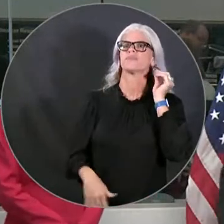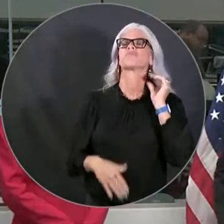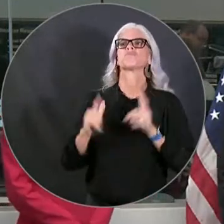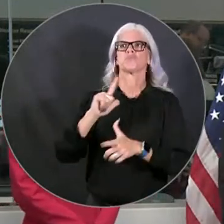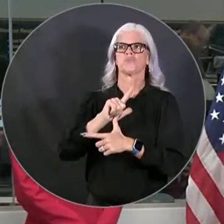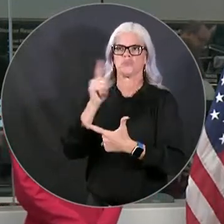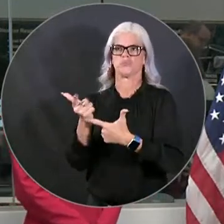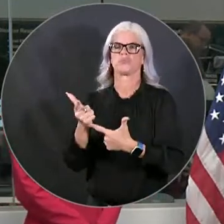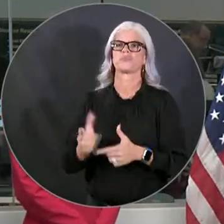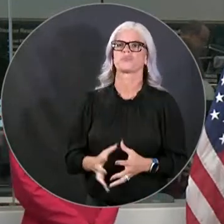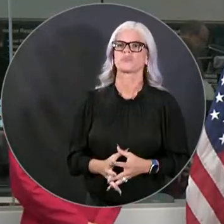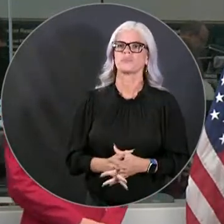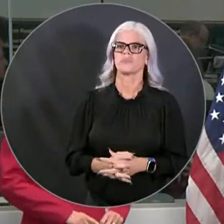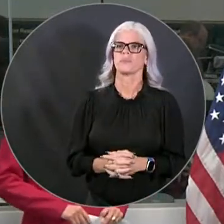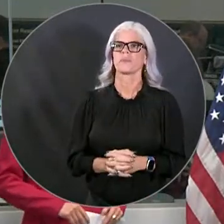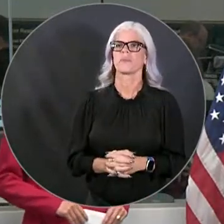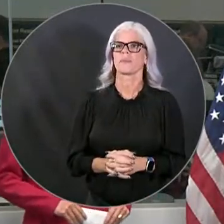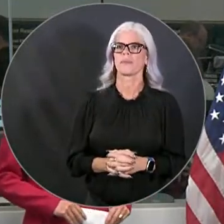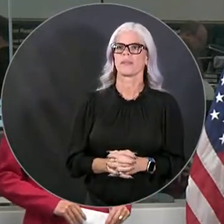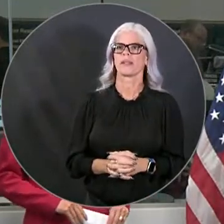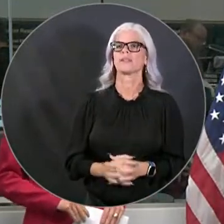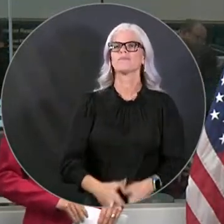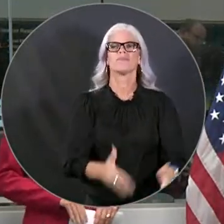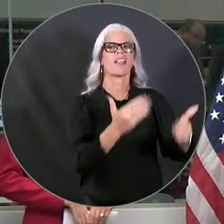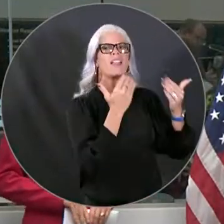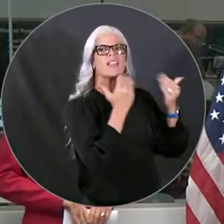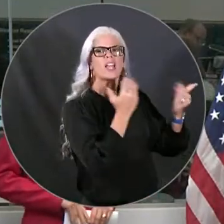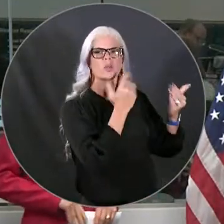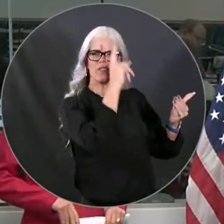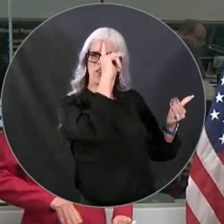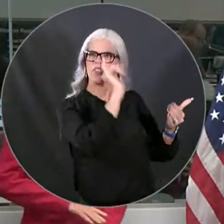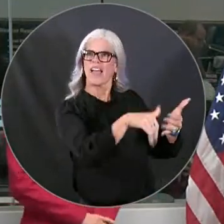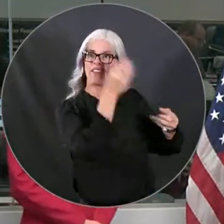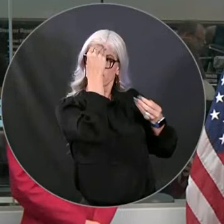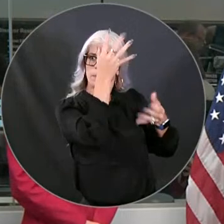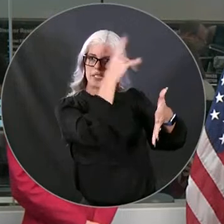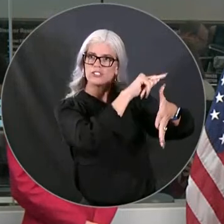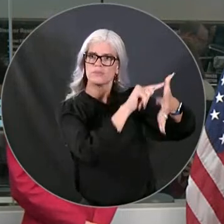Thank you, Governor. Thank you, First Lady, for your leadership across the state.